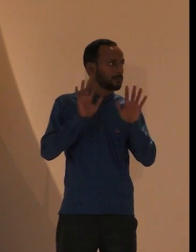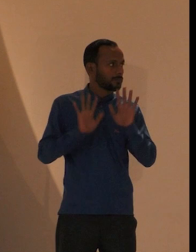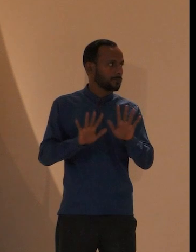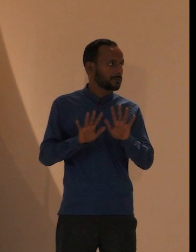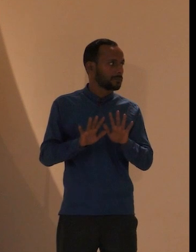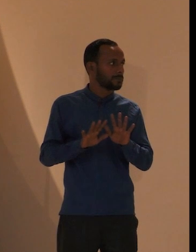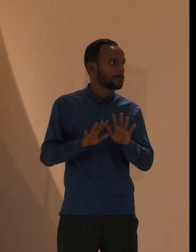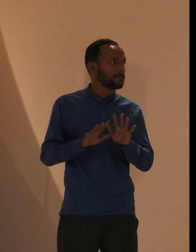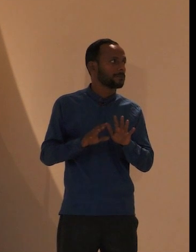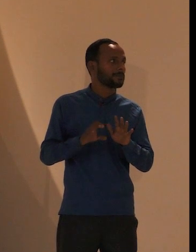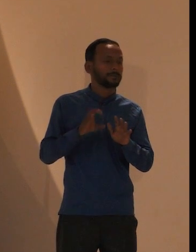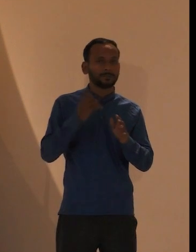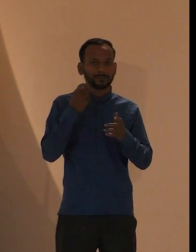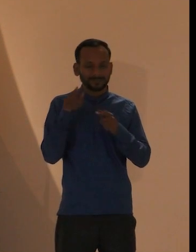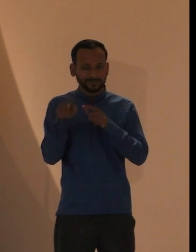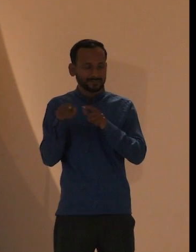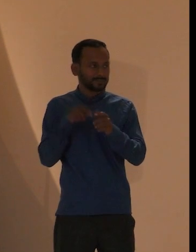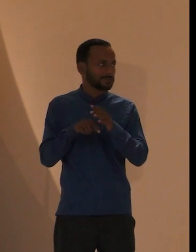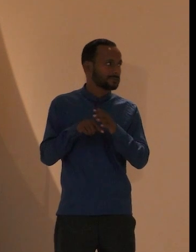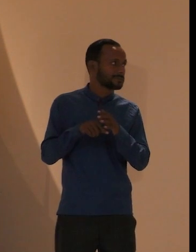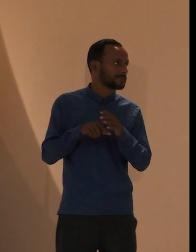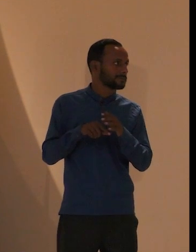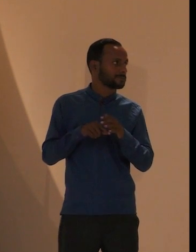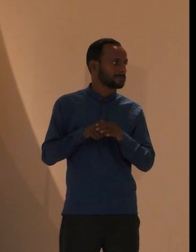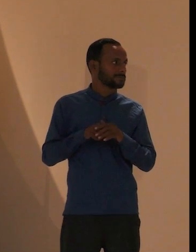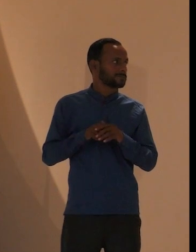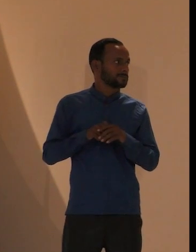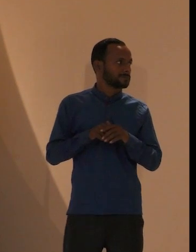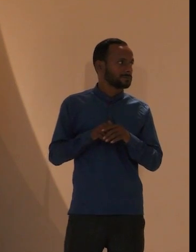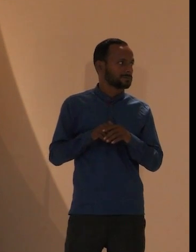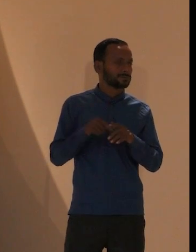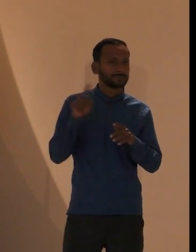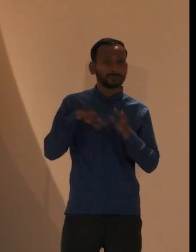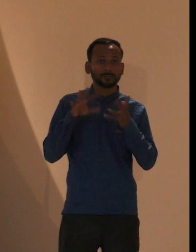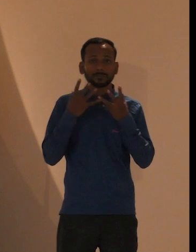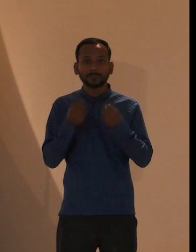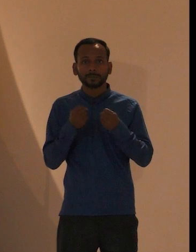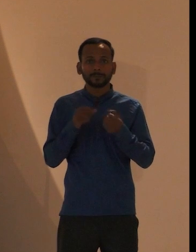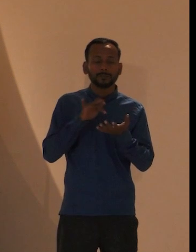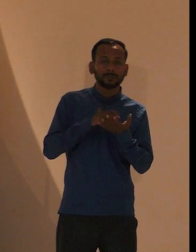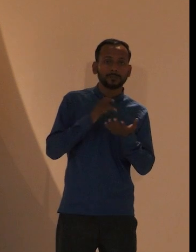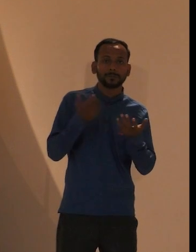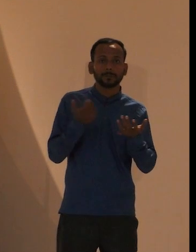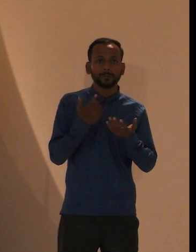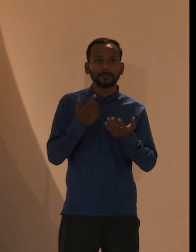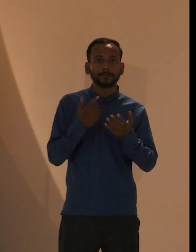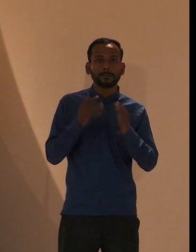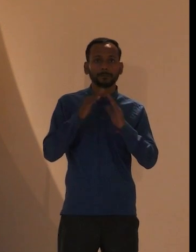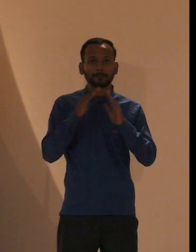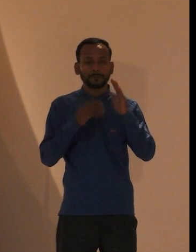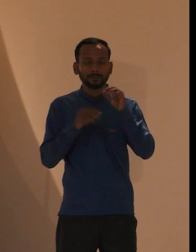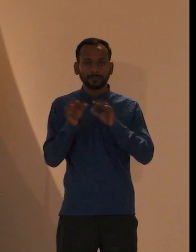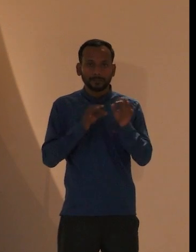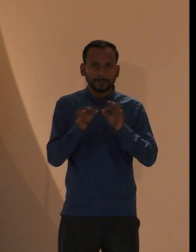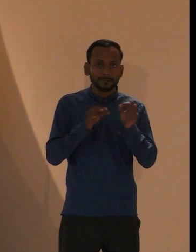Curzon also marked, and he writes about this, that he wanted a place for whom he described